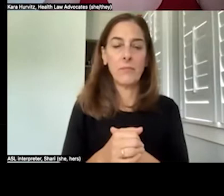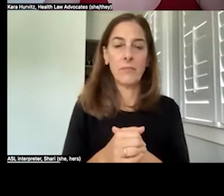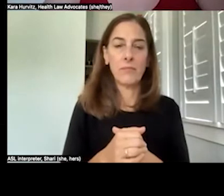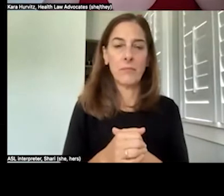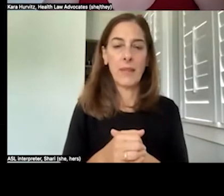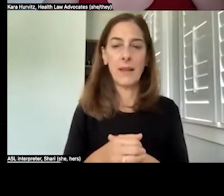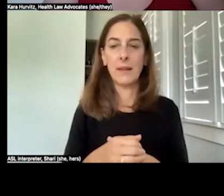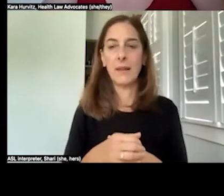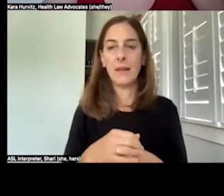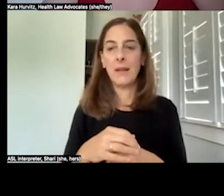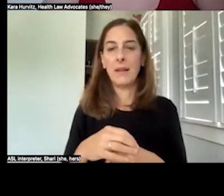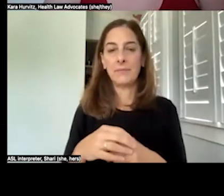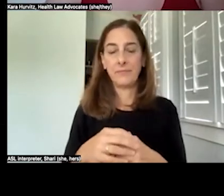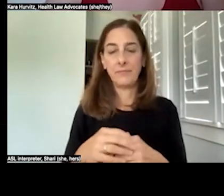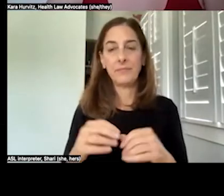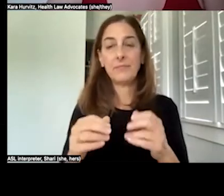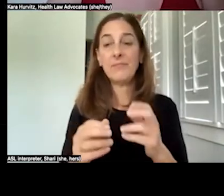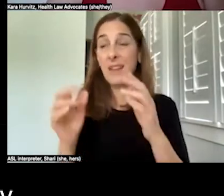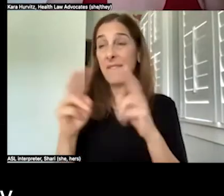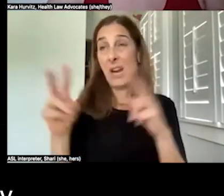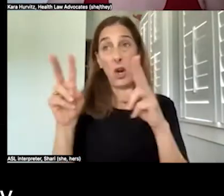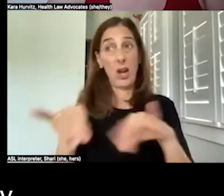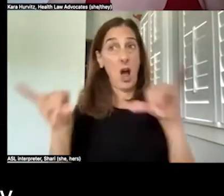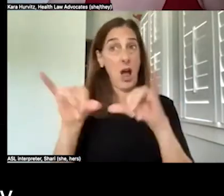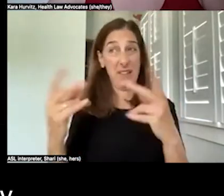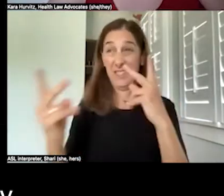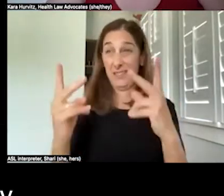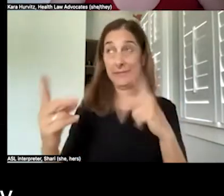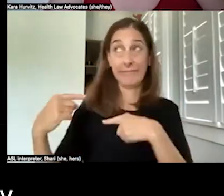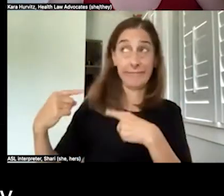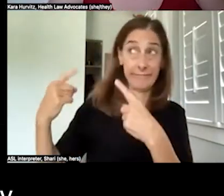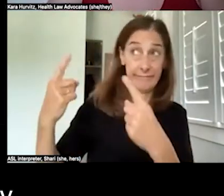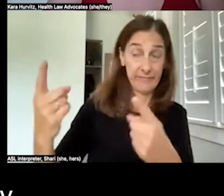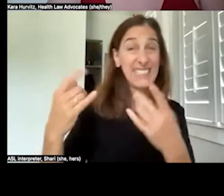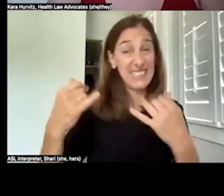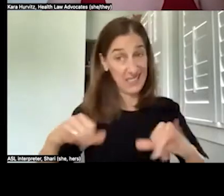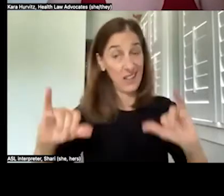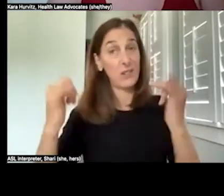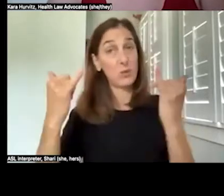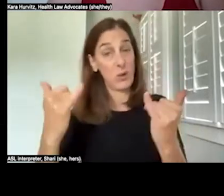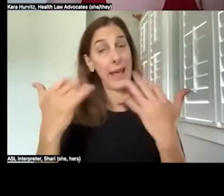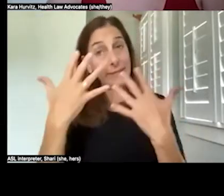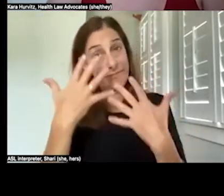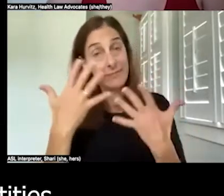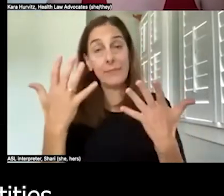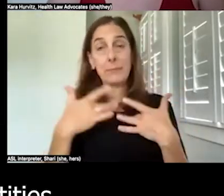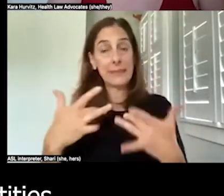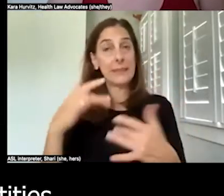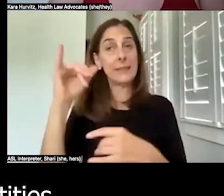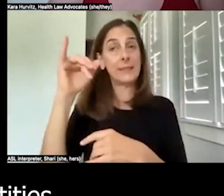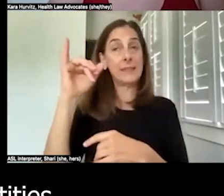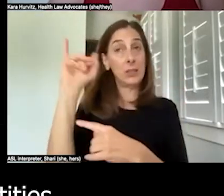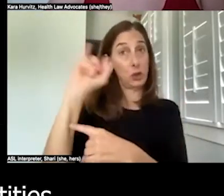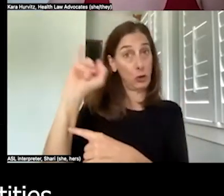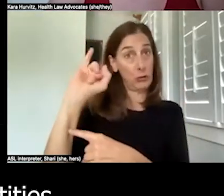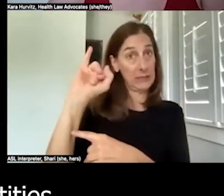because it is very common, especially historically, but still unfortunately today, for insurance entities, especially